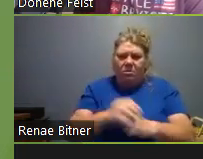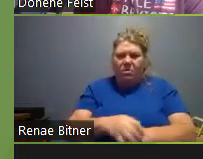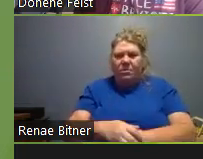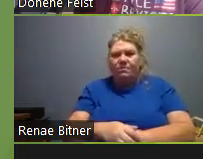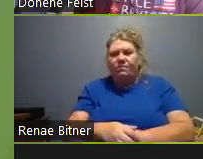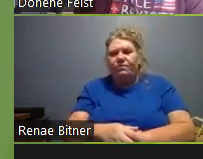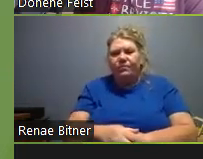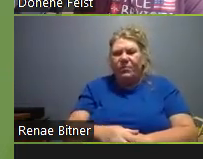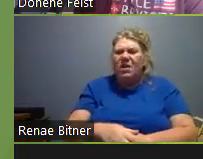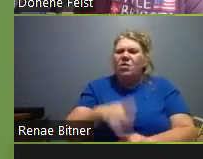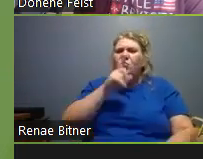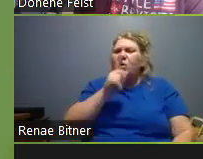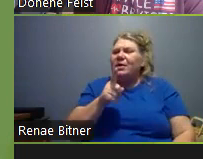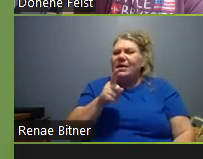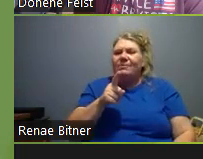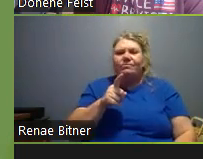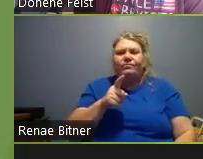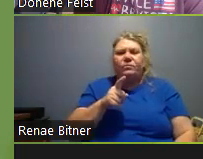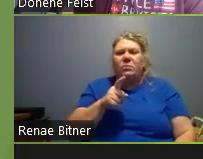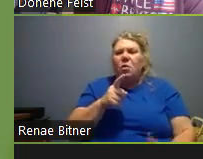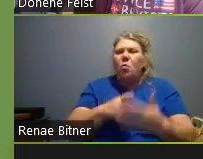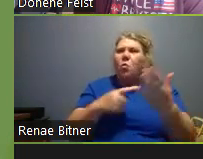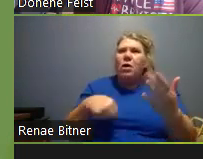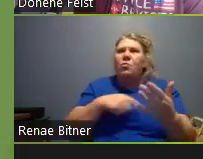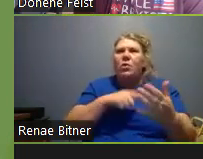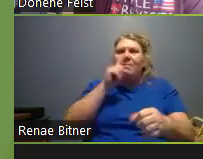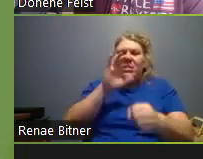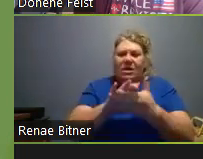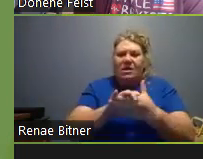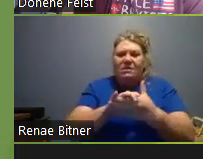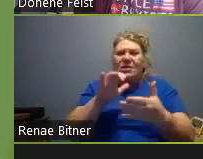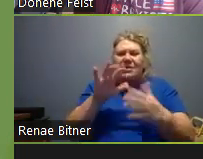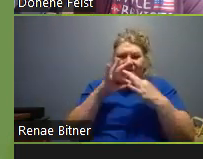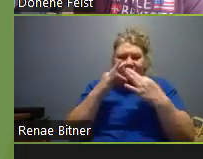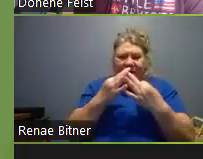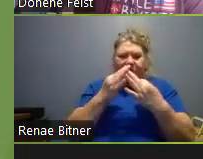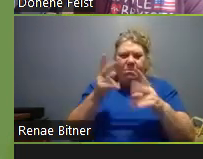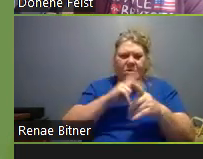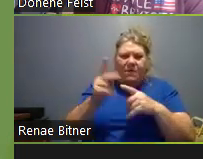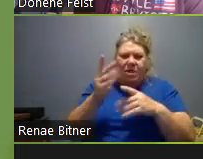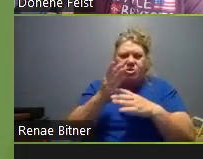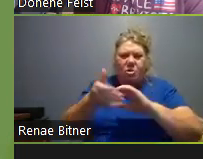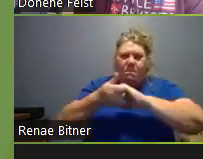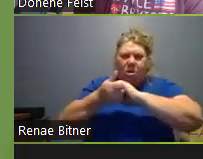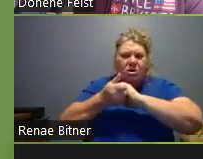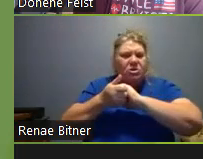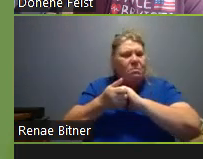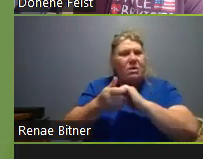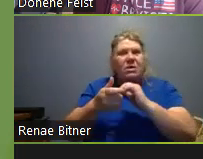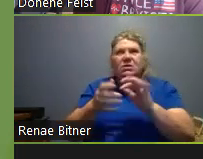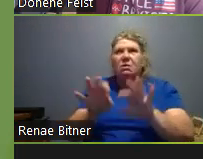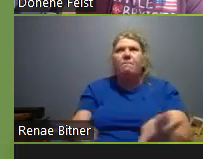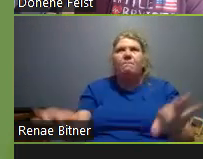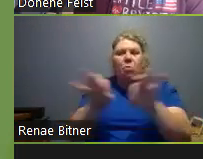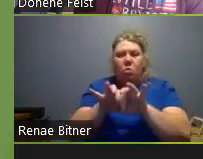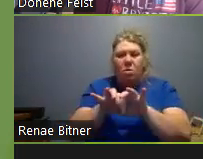But really, the number one thing that we firmly believe is that family professional partnership is a must. Outcomes improve